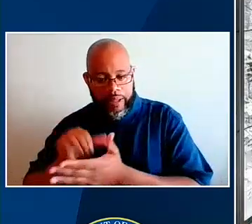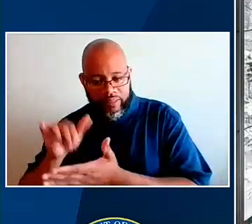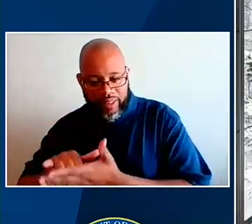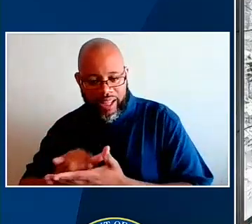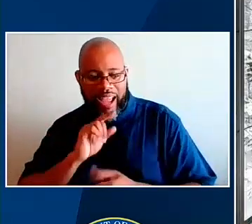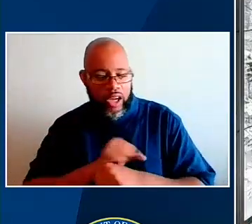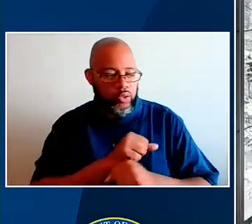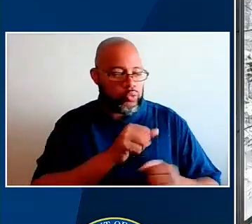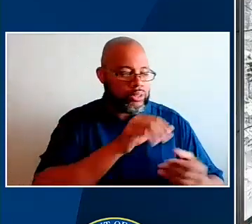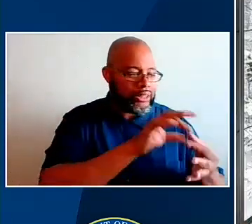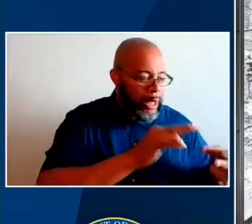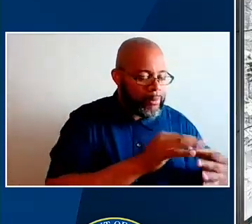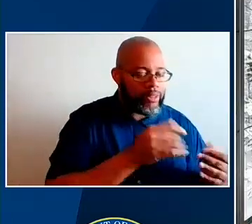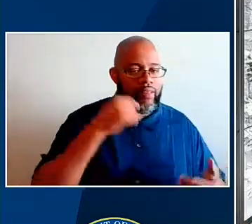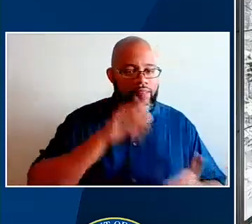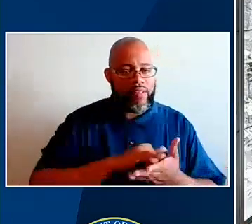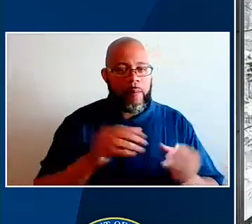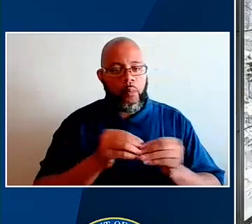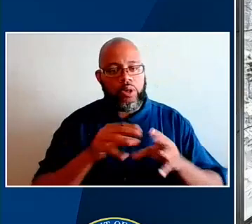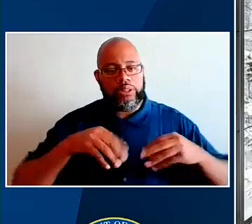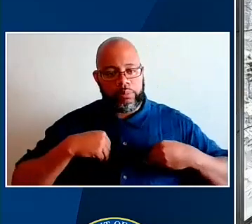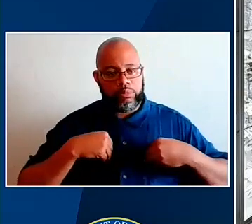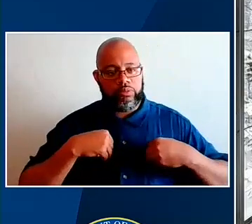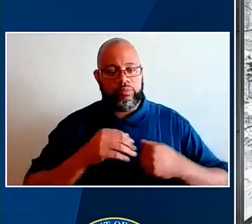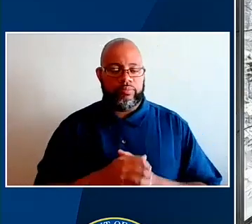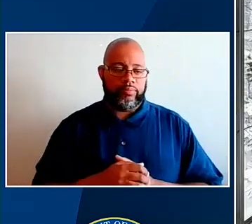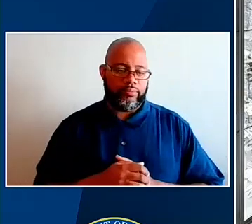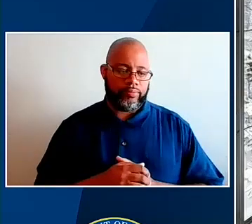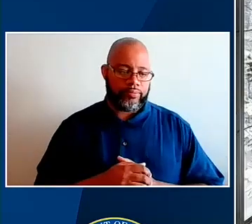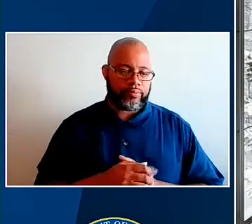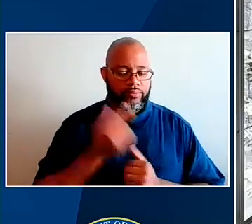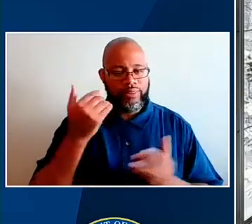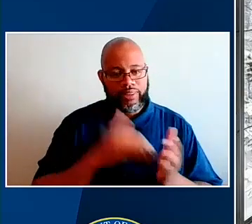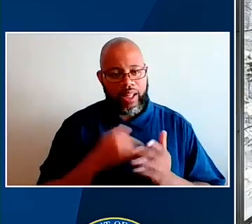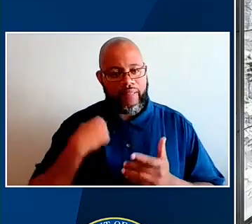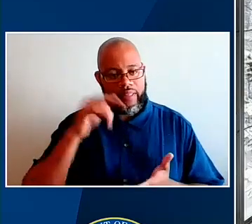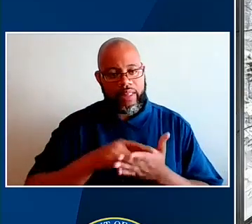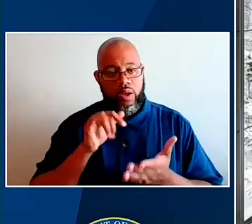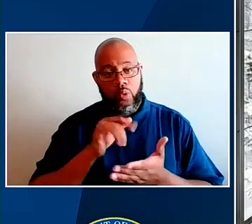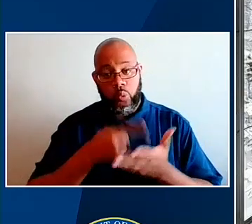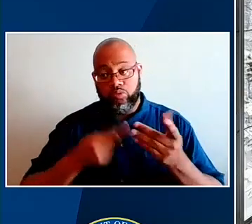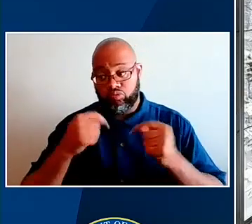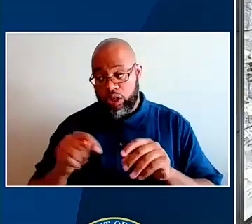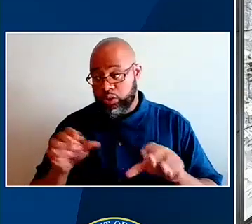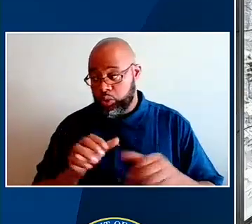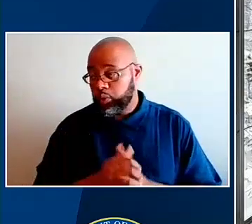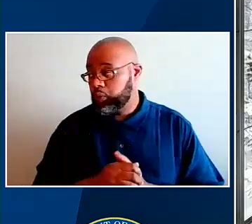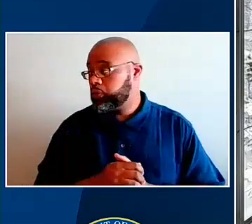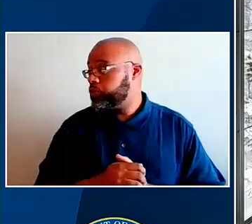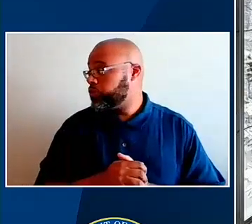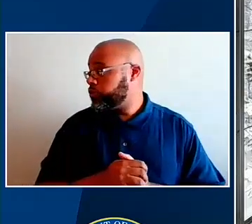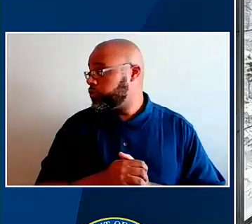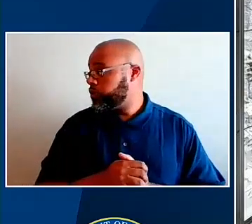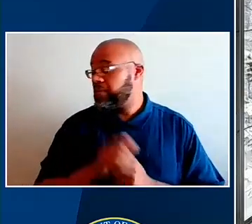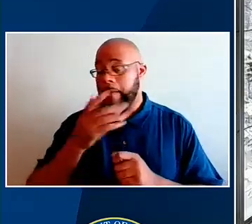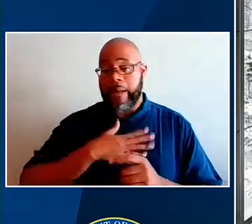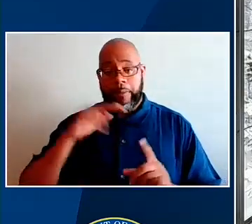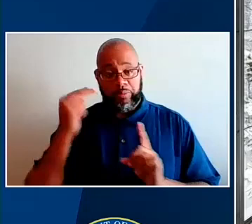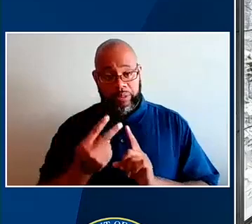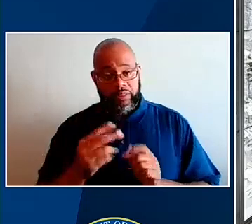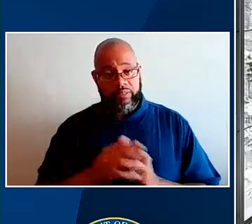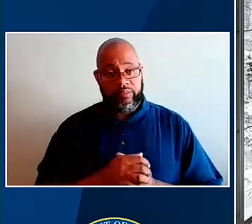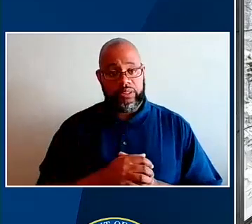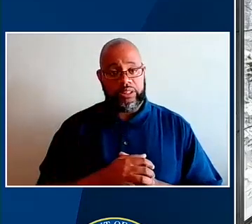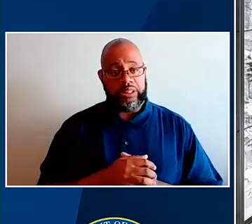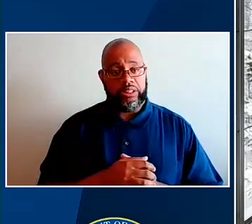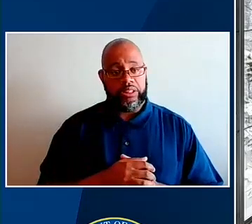statement, I think that would be more acceptable here. Because again, I think what we're trying to do, or at least from my perspective in the discussions we're